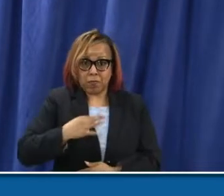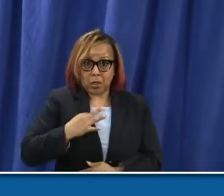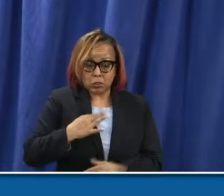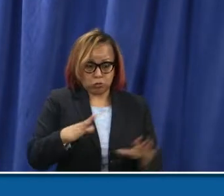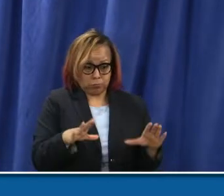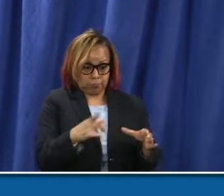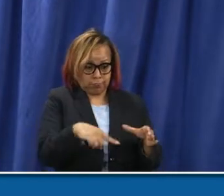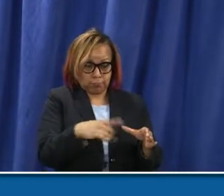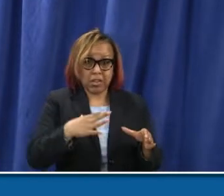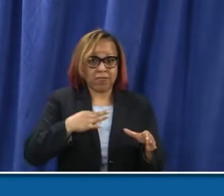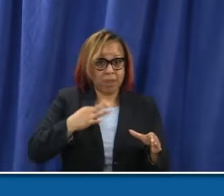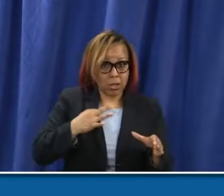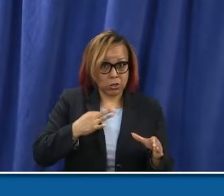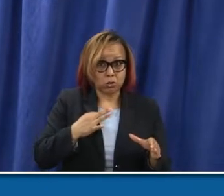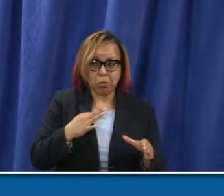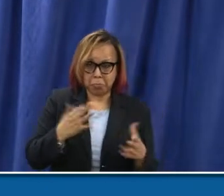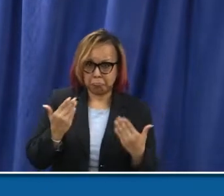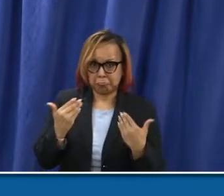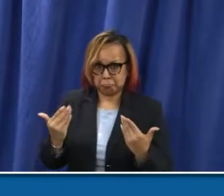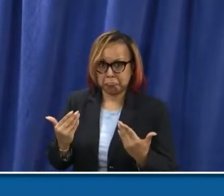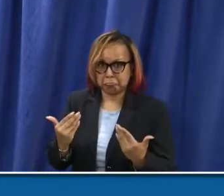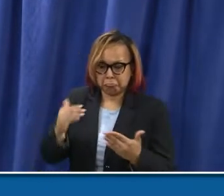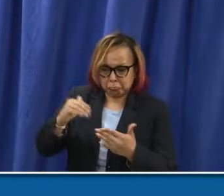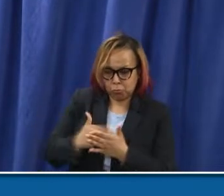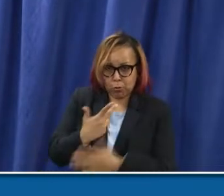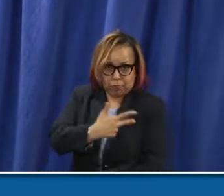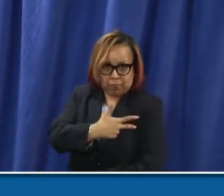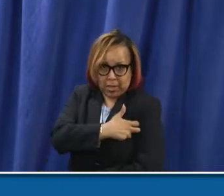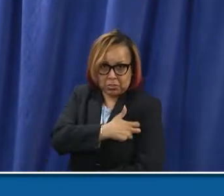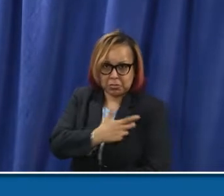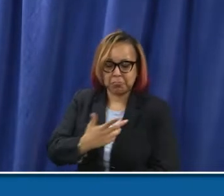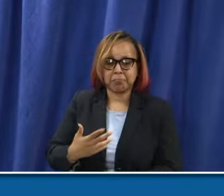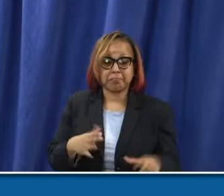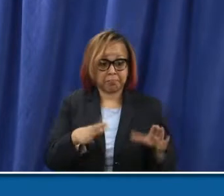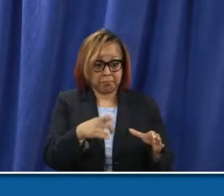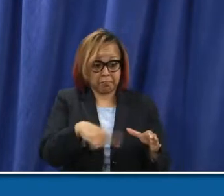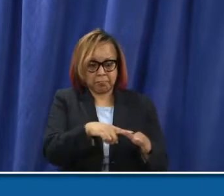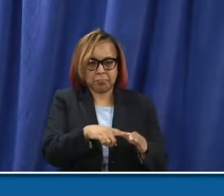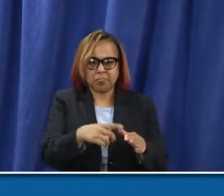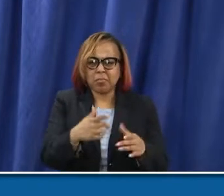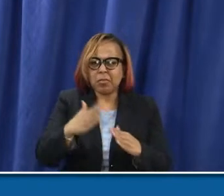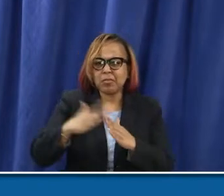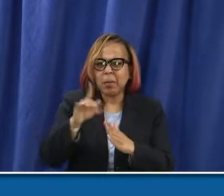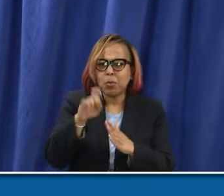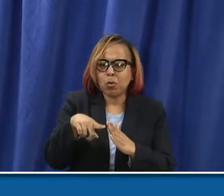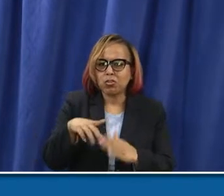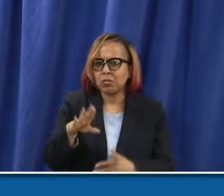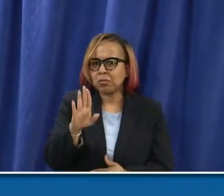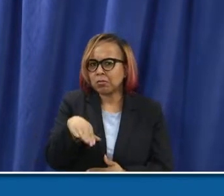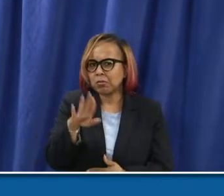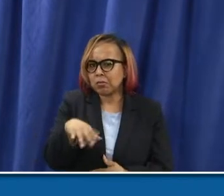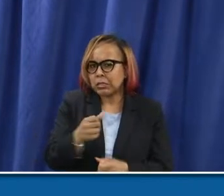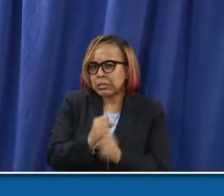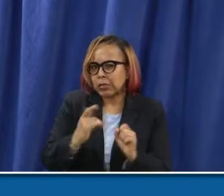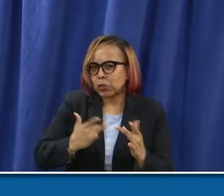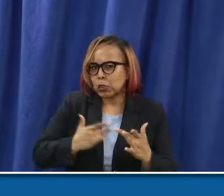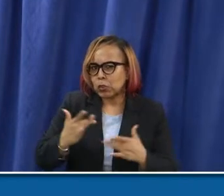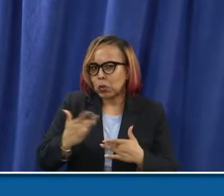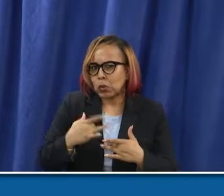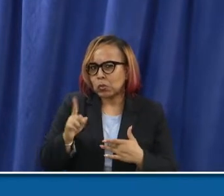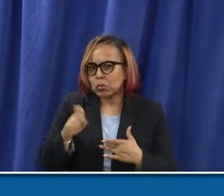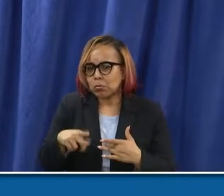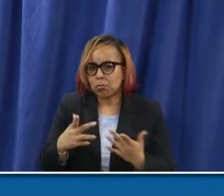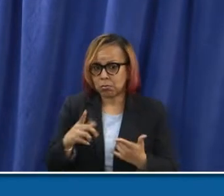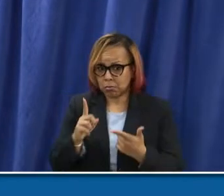volunteers volunteer to receive a brand new vaccine. And the biggest question, are there any safety concerns? And then they're looking,